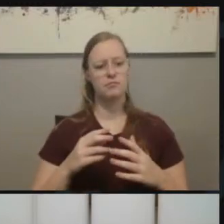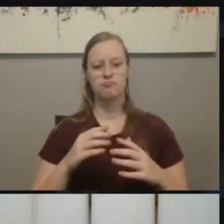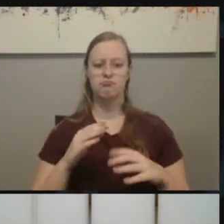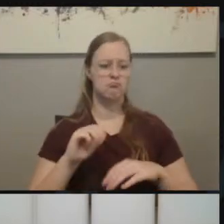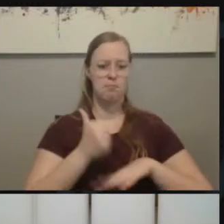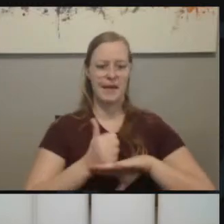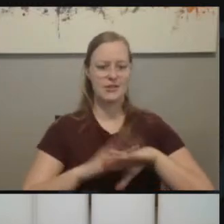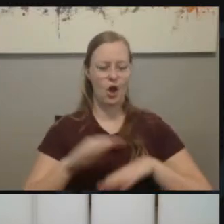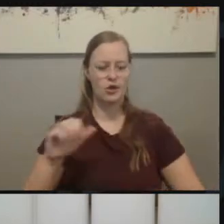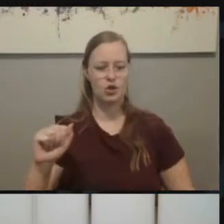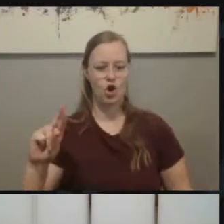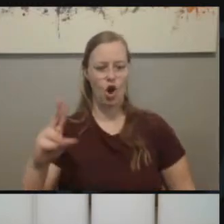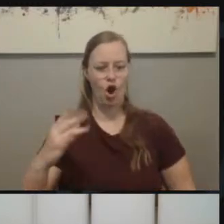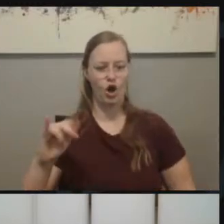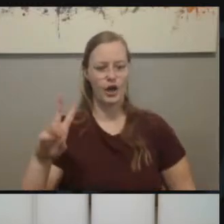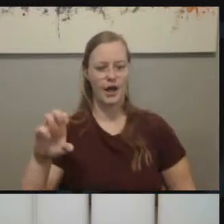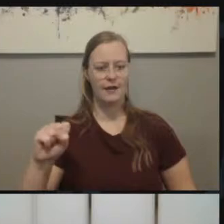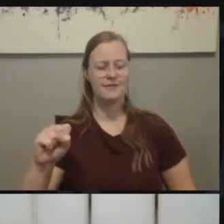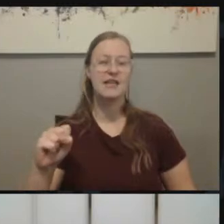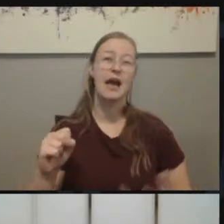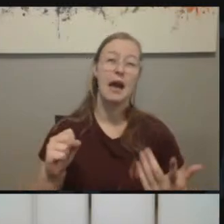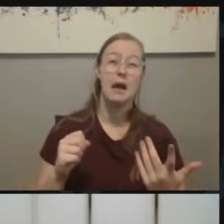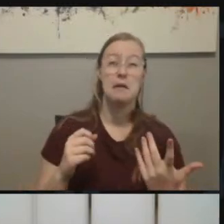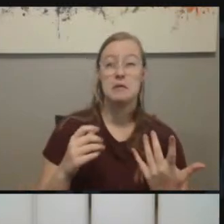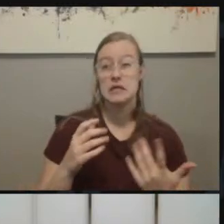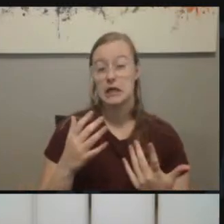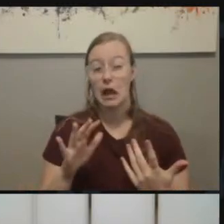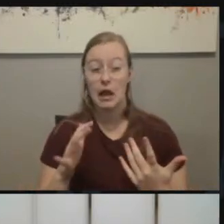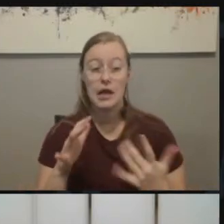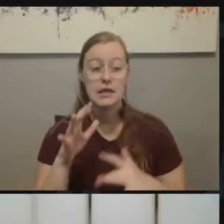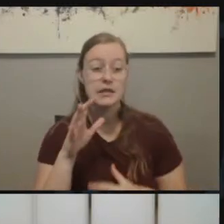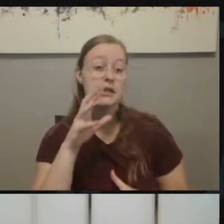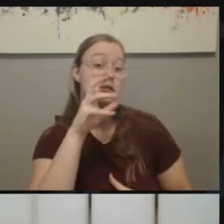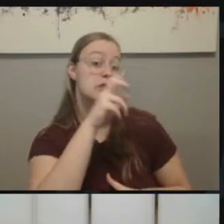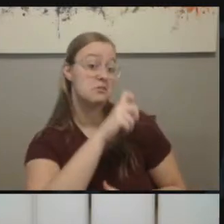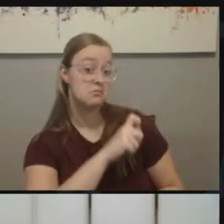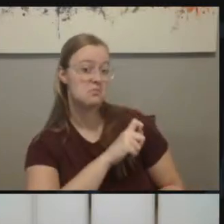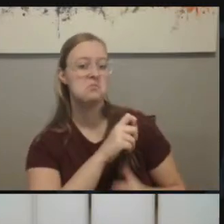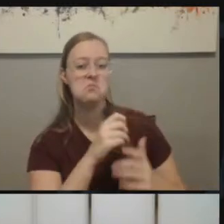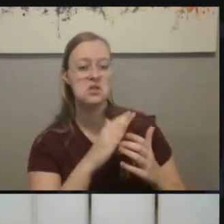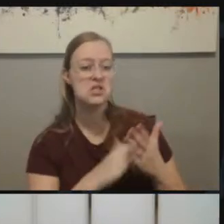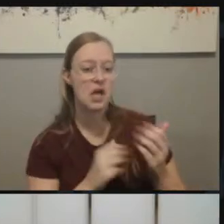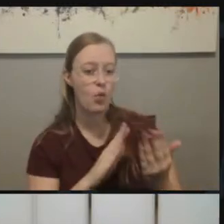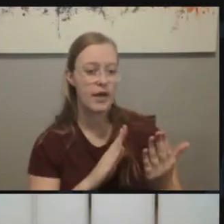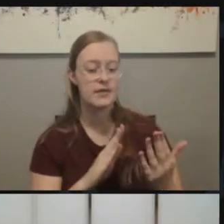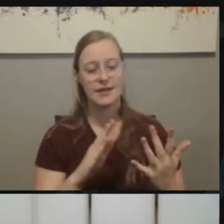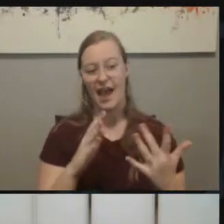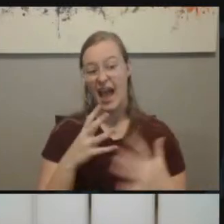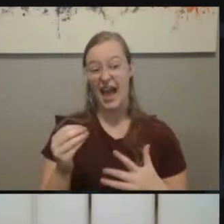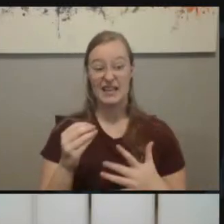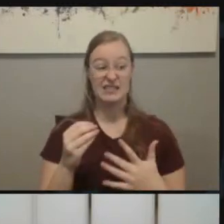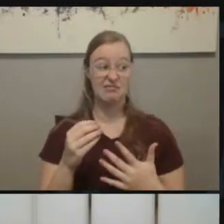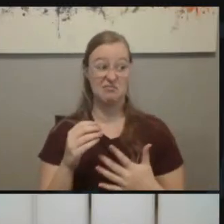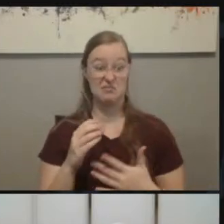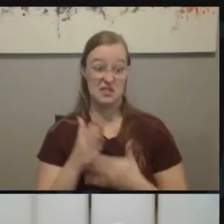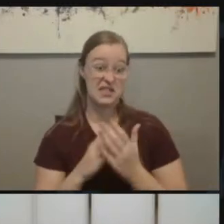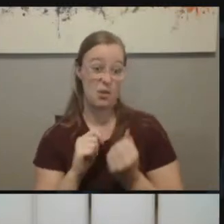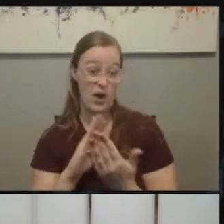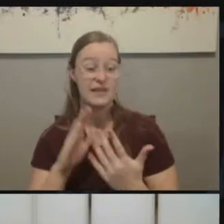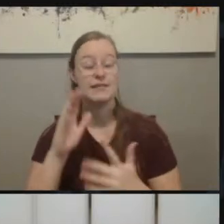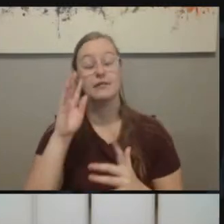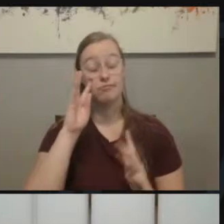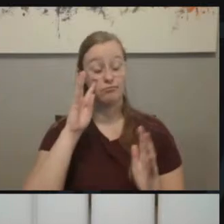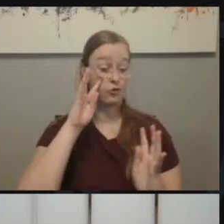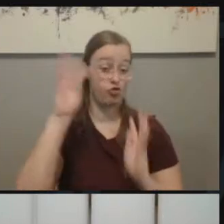I said, somewhat speculative and in some ways highly creative. And yet,